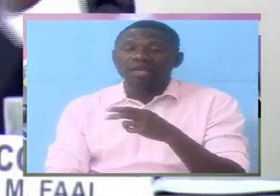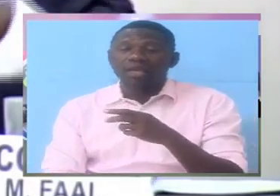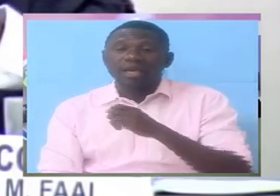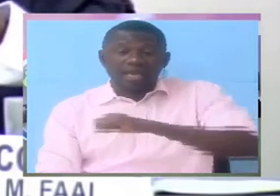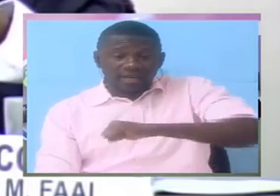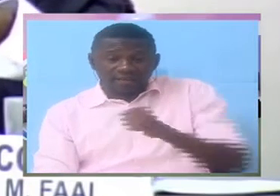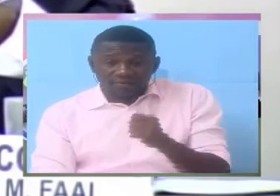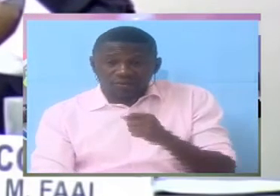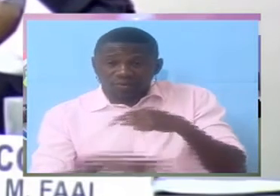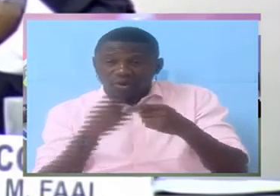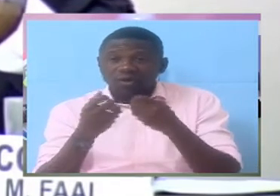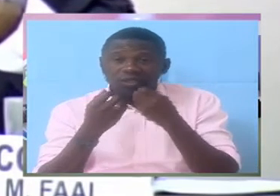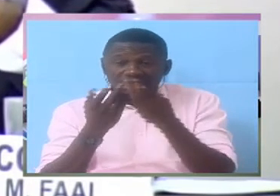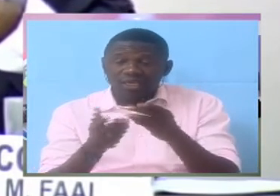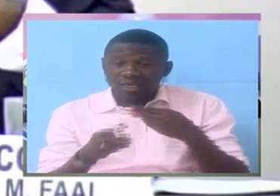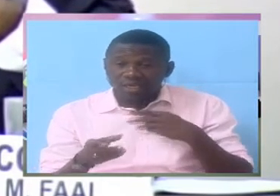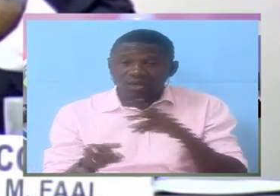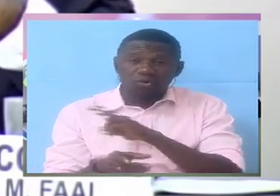they would be lying.